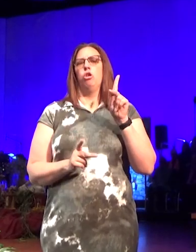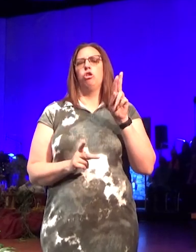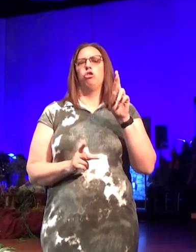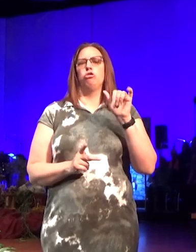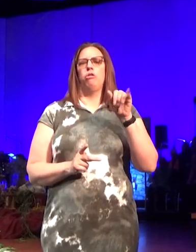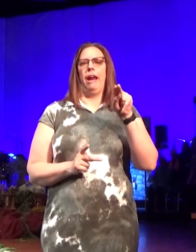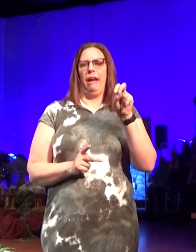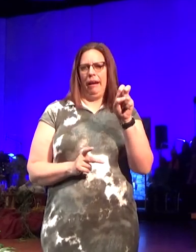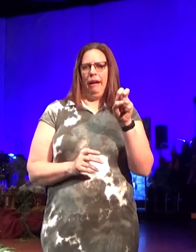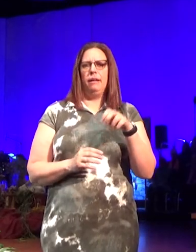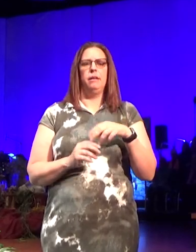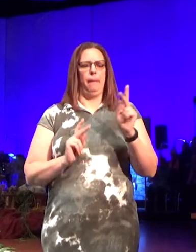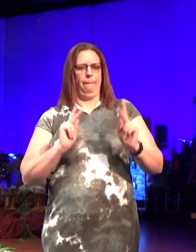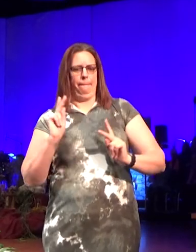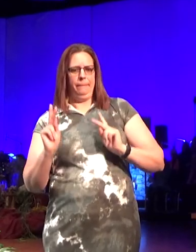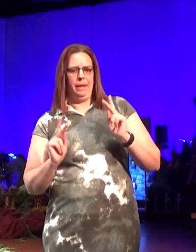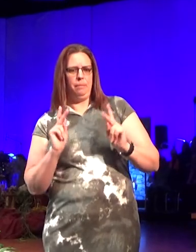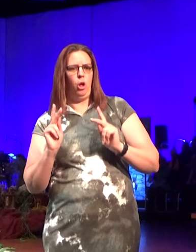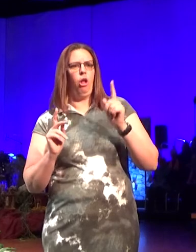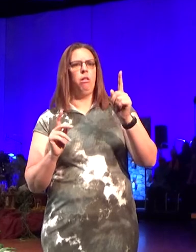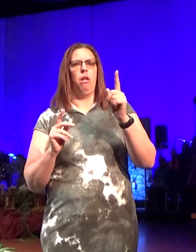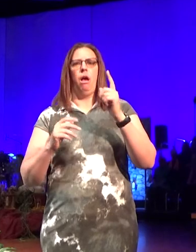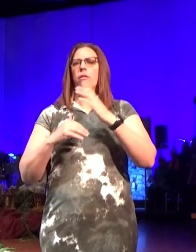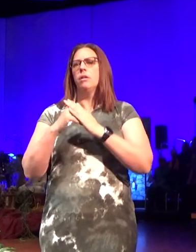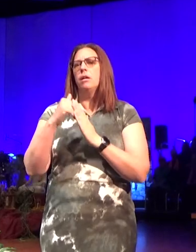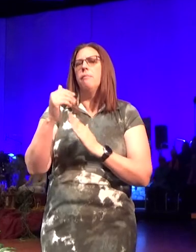for those affected by the shootings in Buffalo,